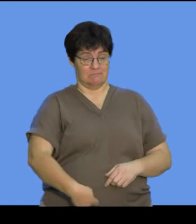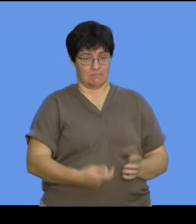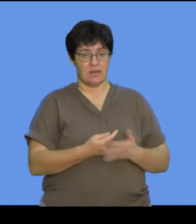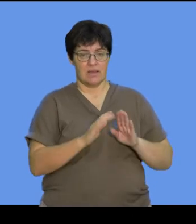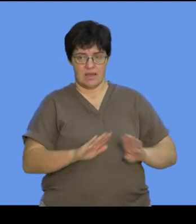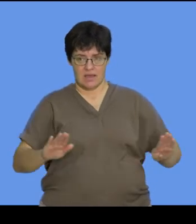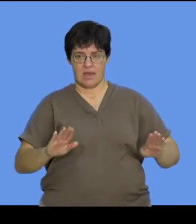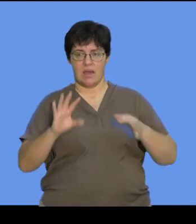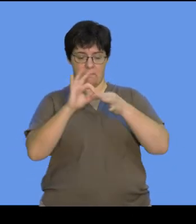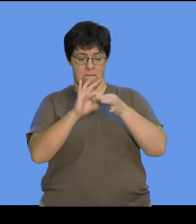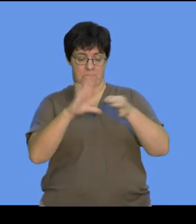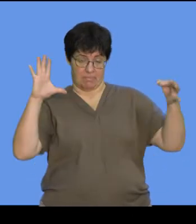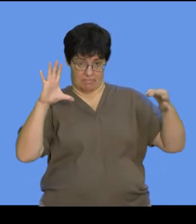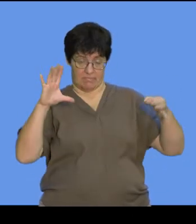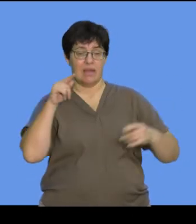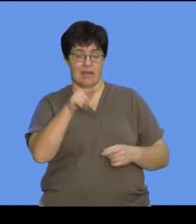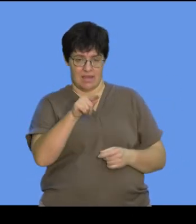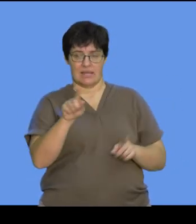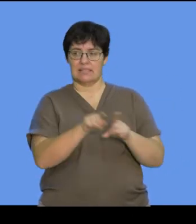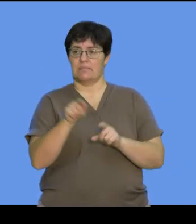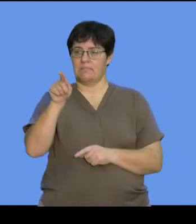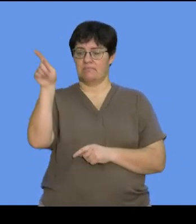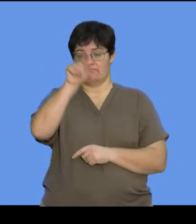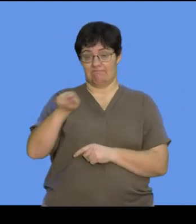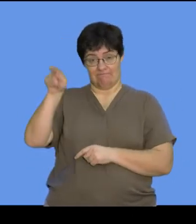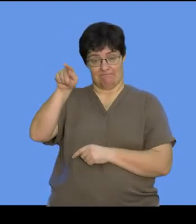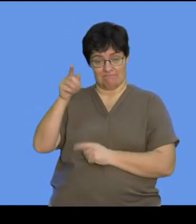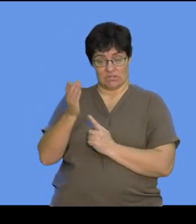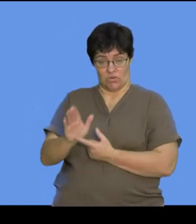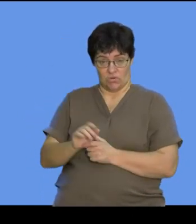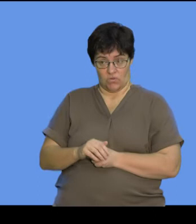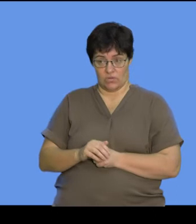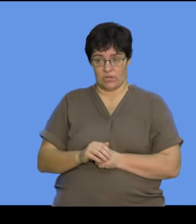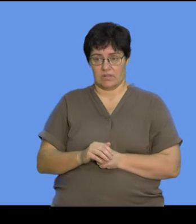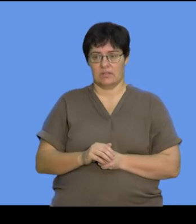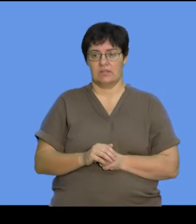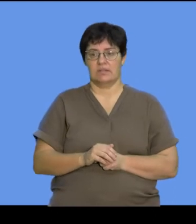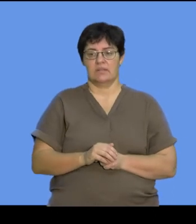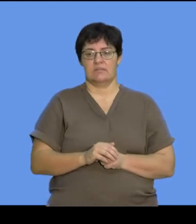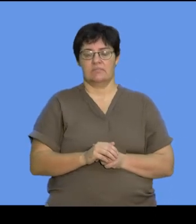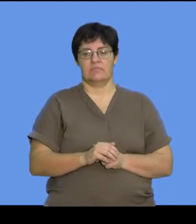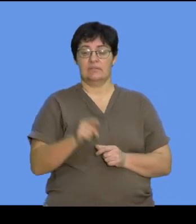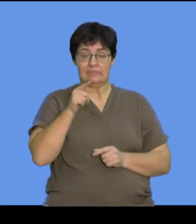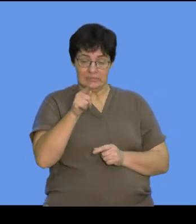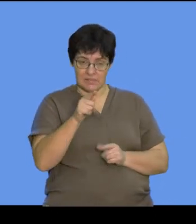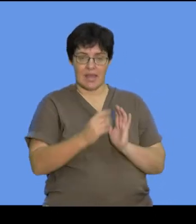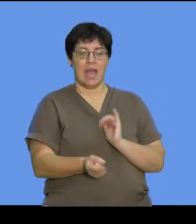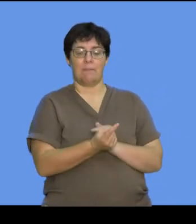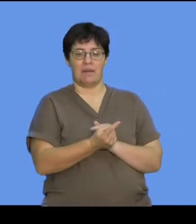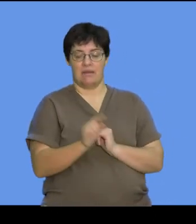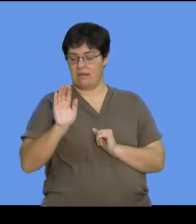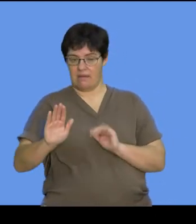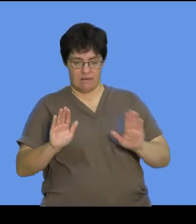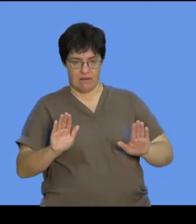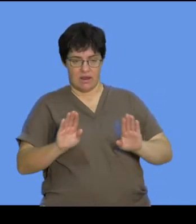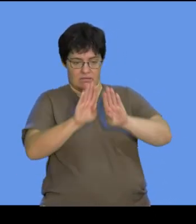called helicase helps to break the hydrogen bonds, as I've indicated in here. So this is the enzyme that's going to break them up. And